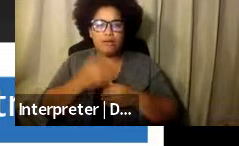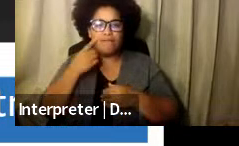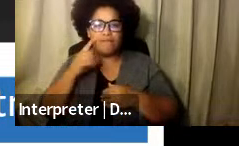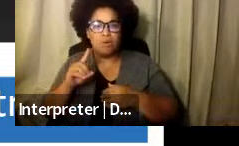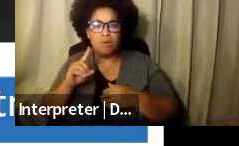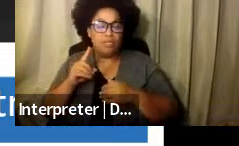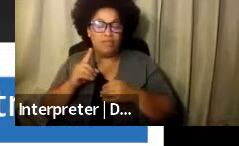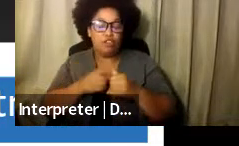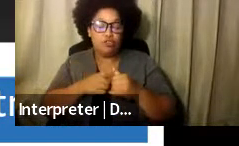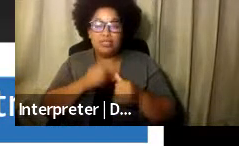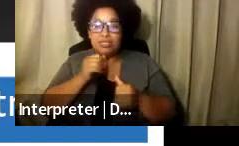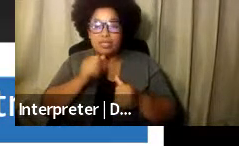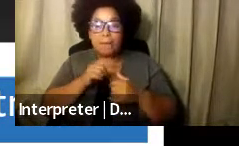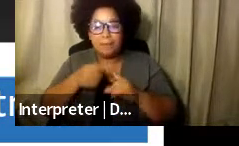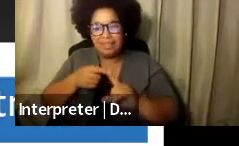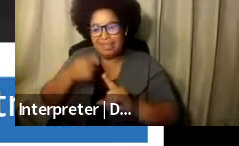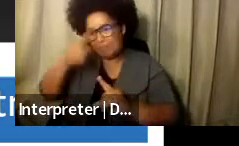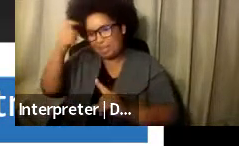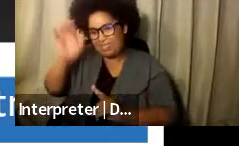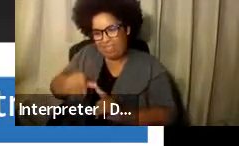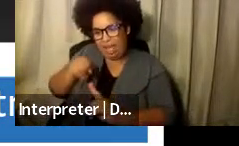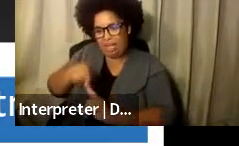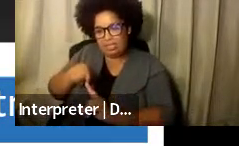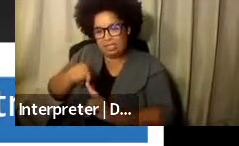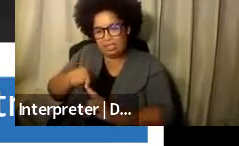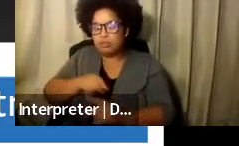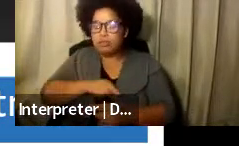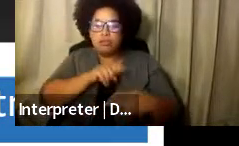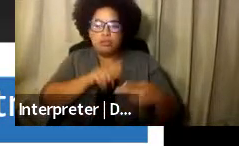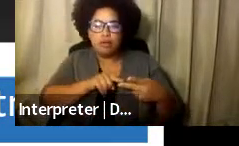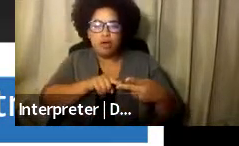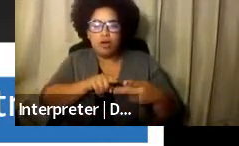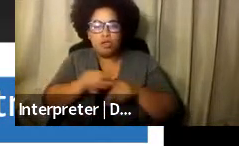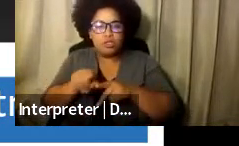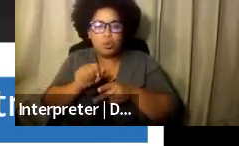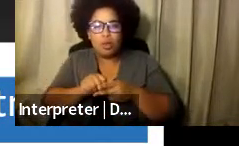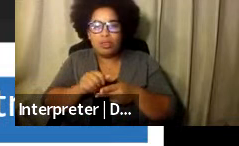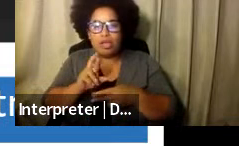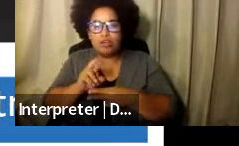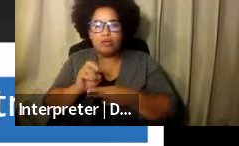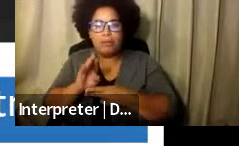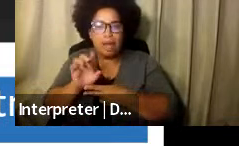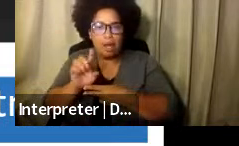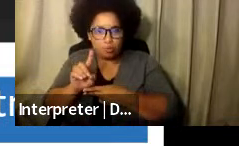it's not because of Paxlovid, and second, even with rebound,